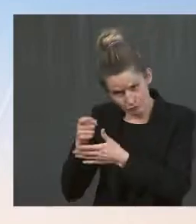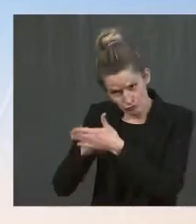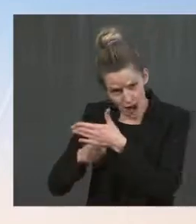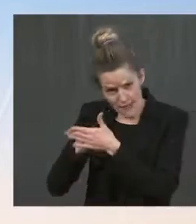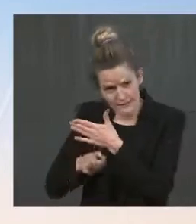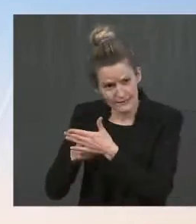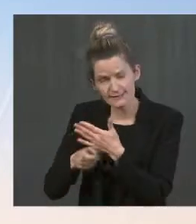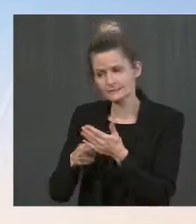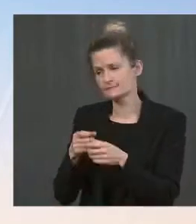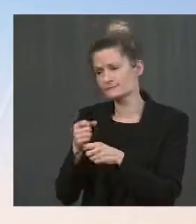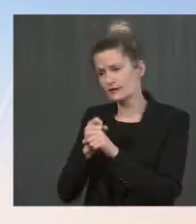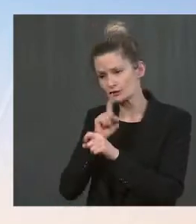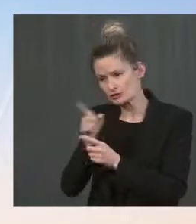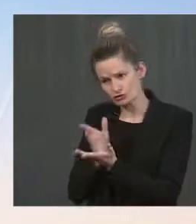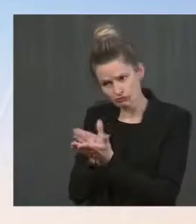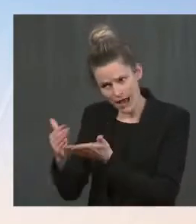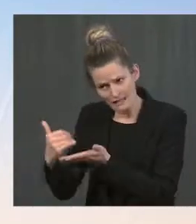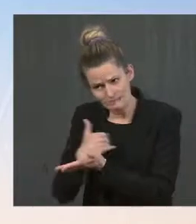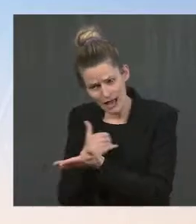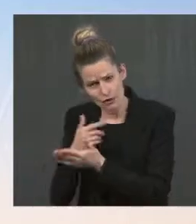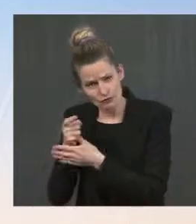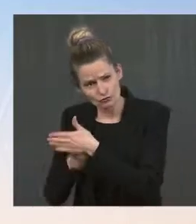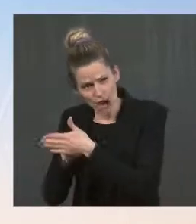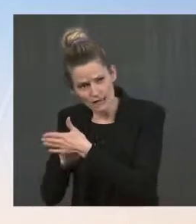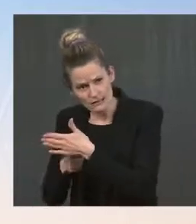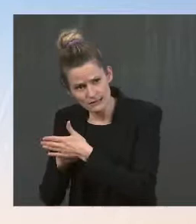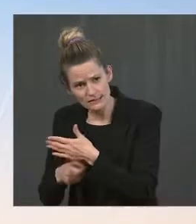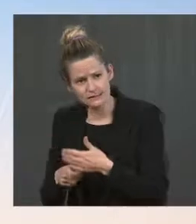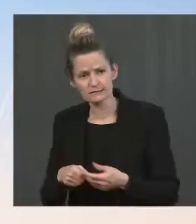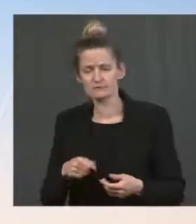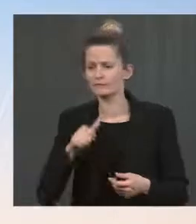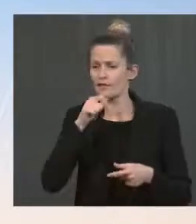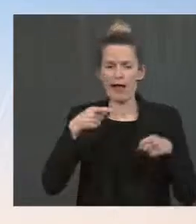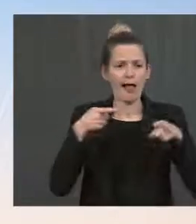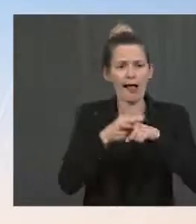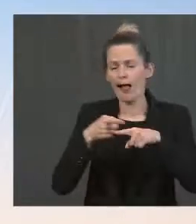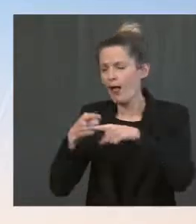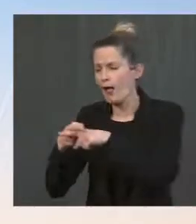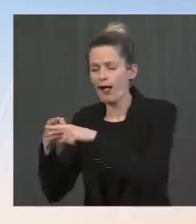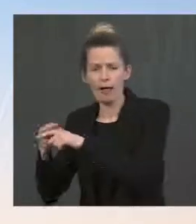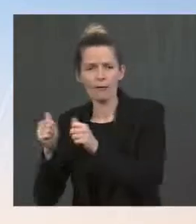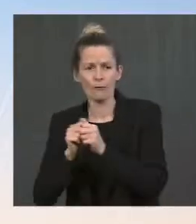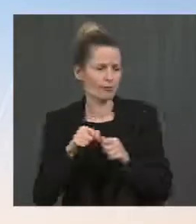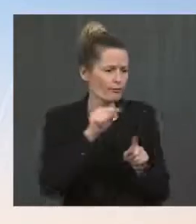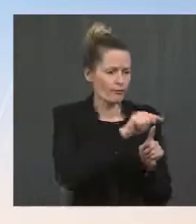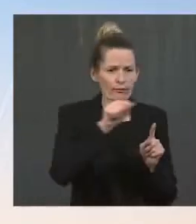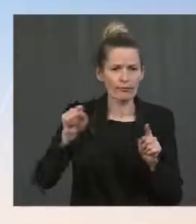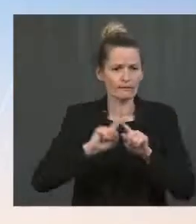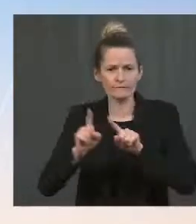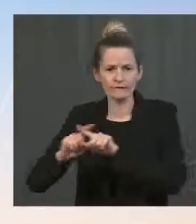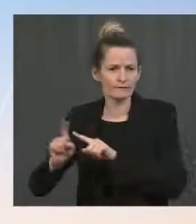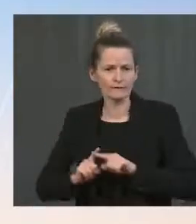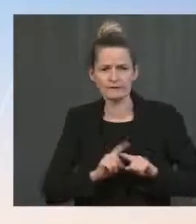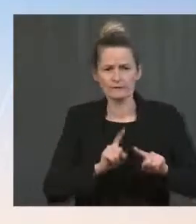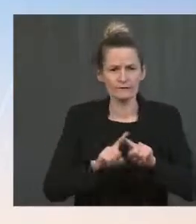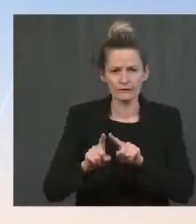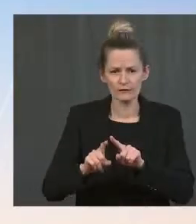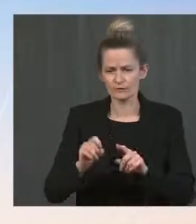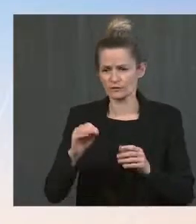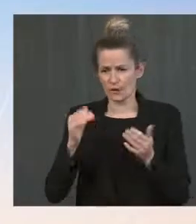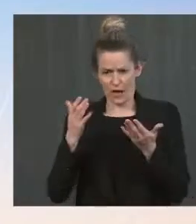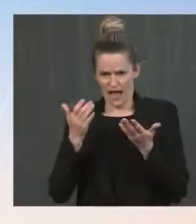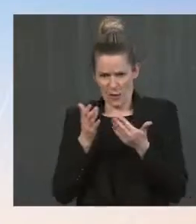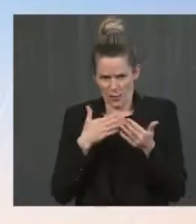that they're not misrepresenting or confusing customers and consumers. And that's what we're doing. We're doing everything we have the power to do, and we're strengthening the tools to be able to do